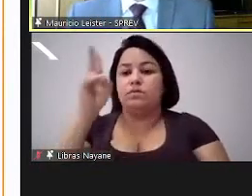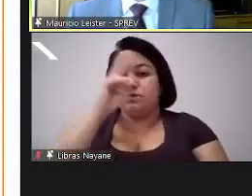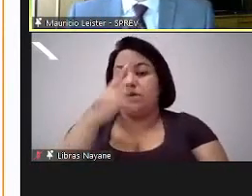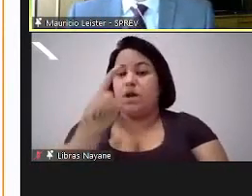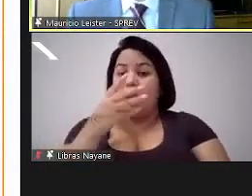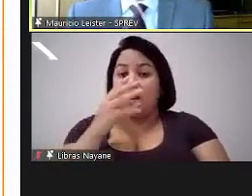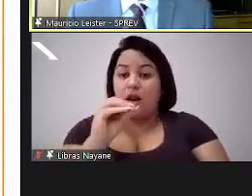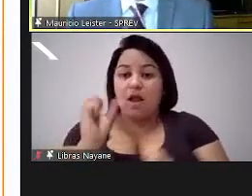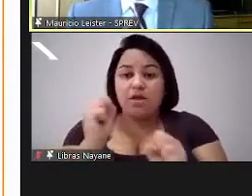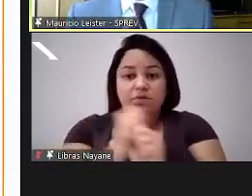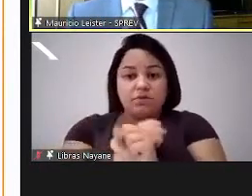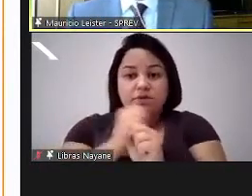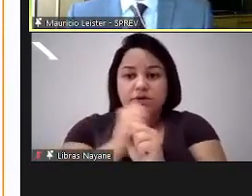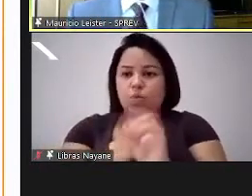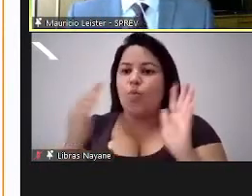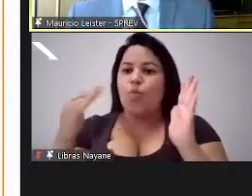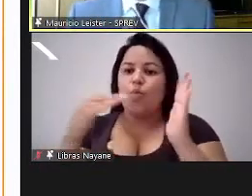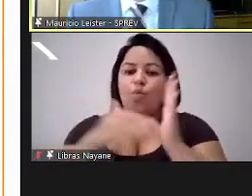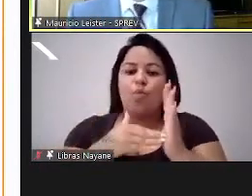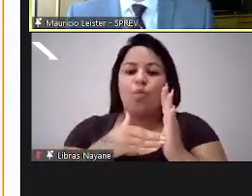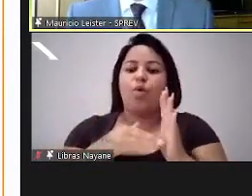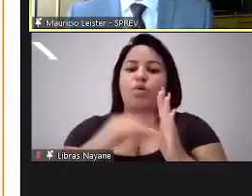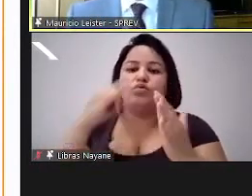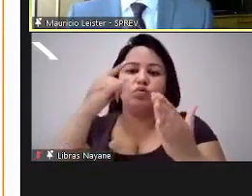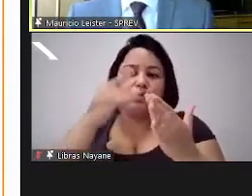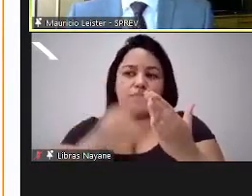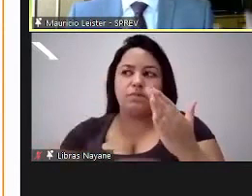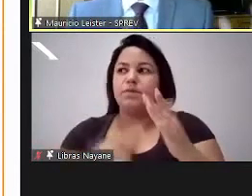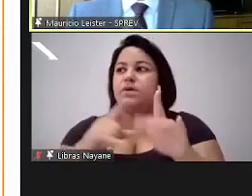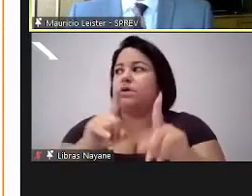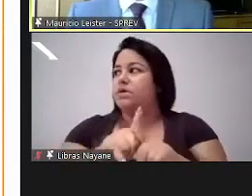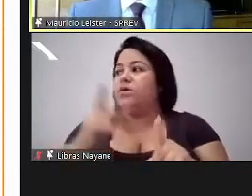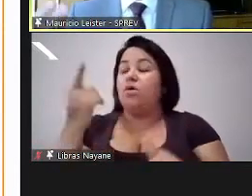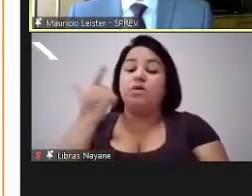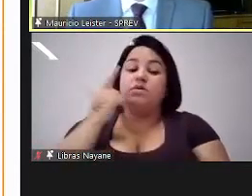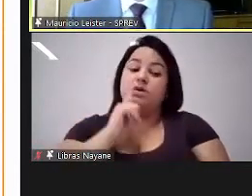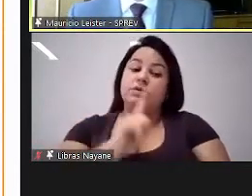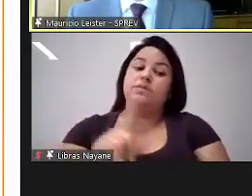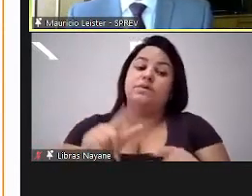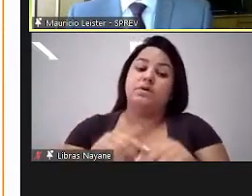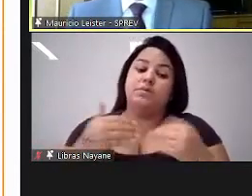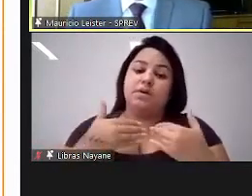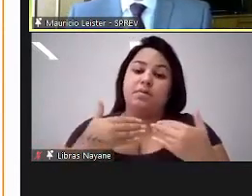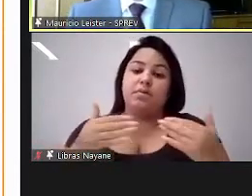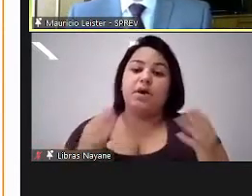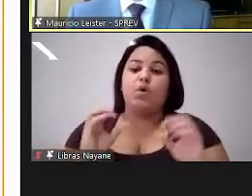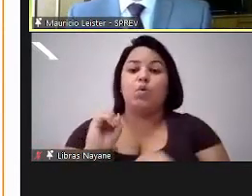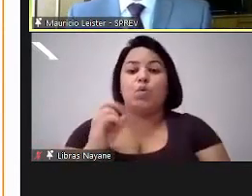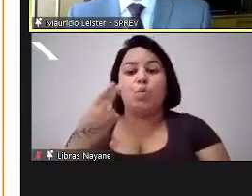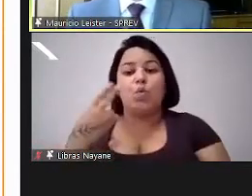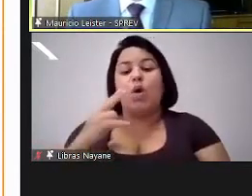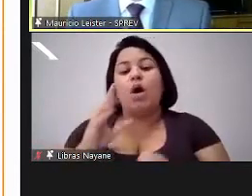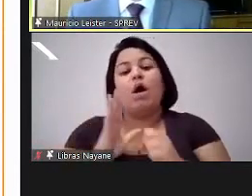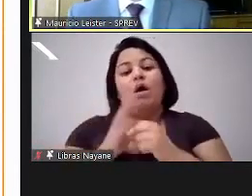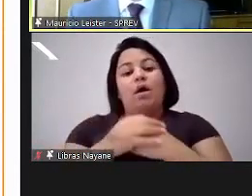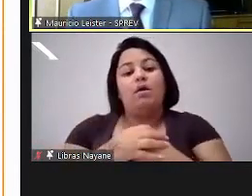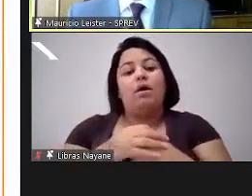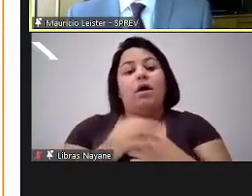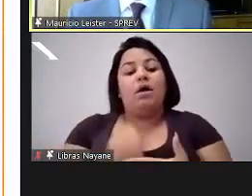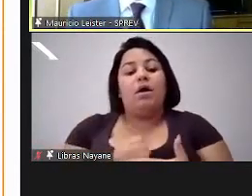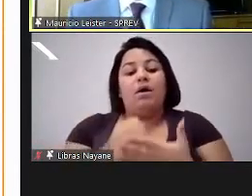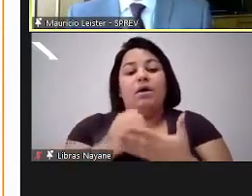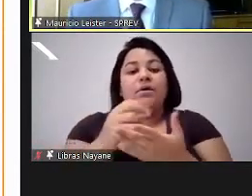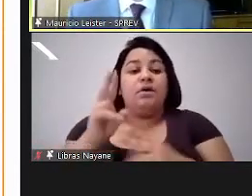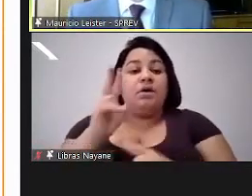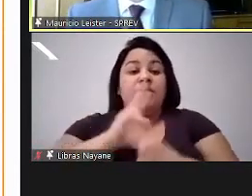of the managerial report of the supplementary social security or